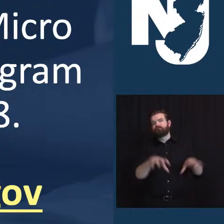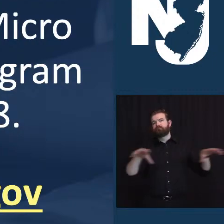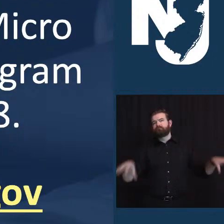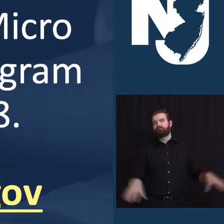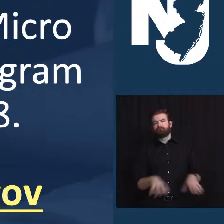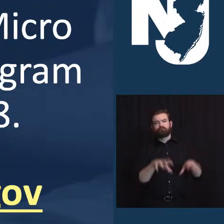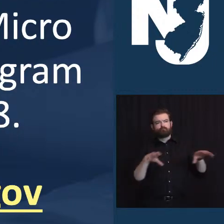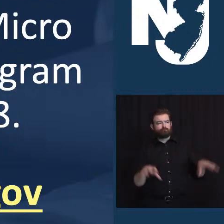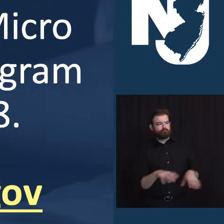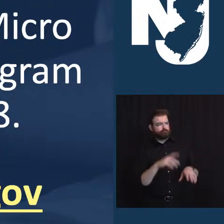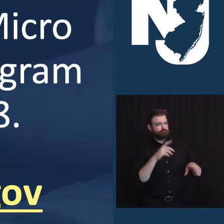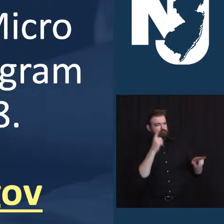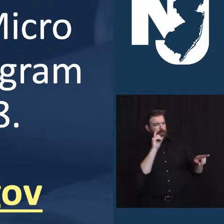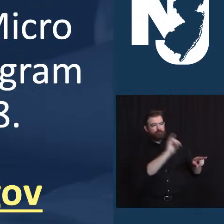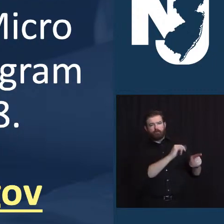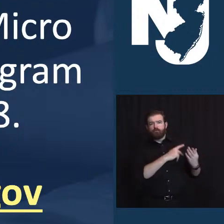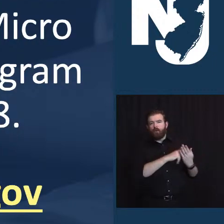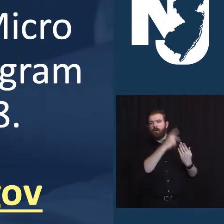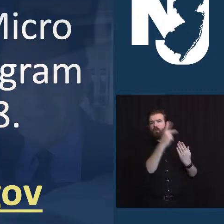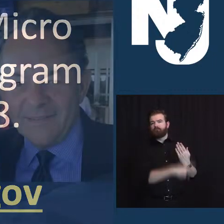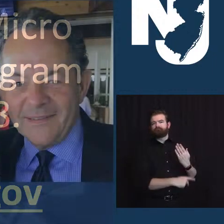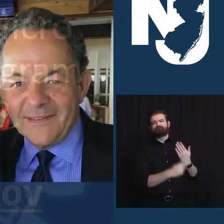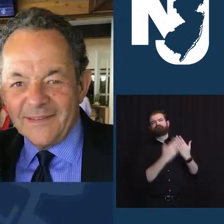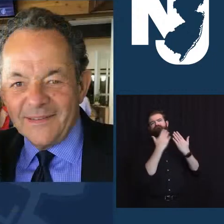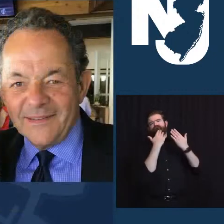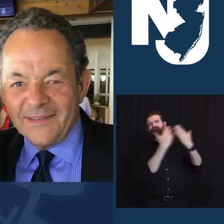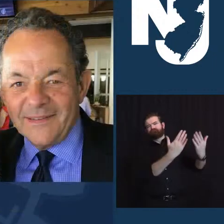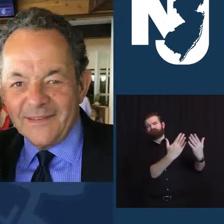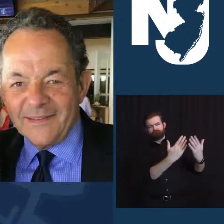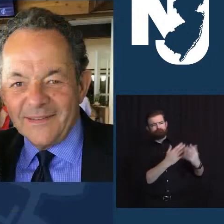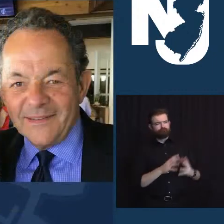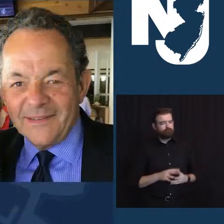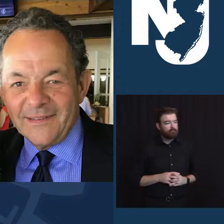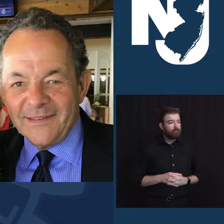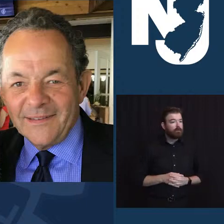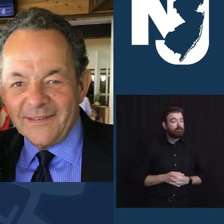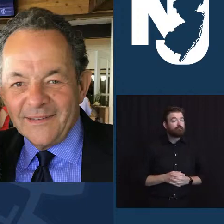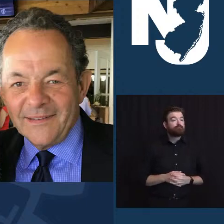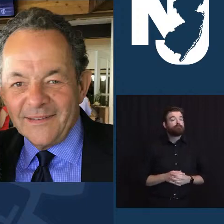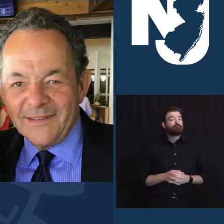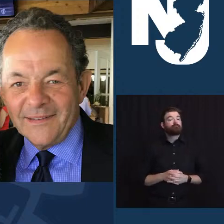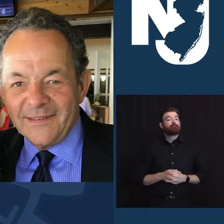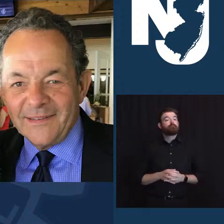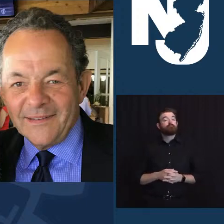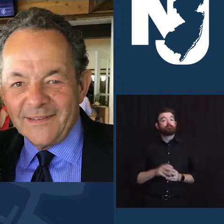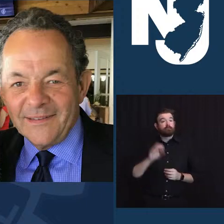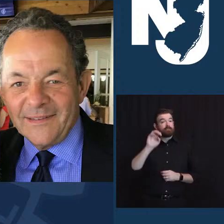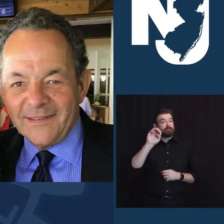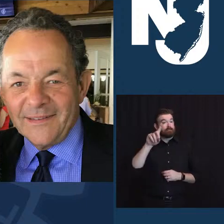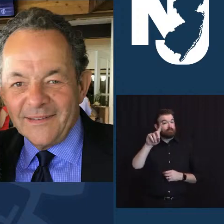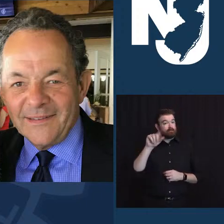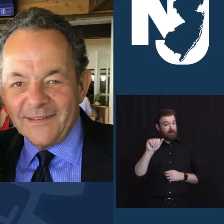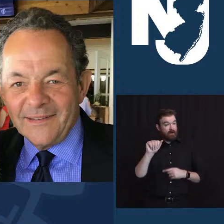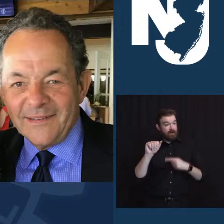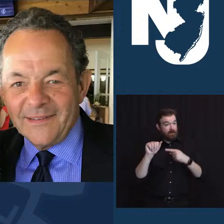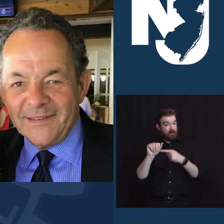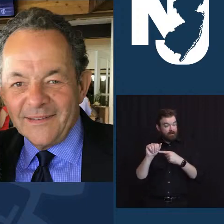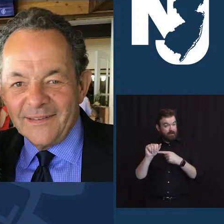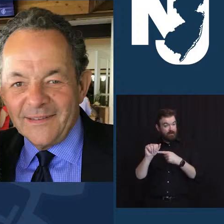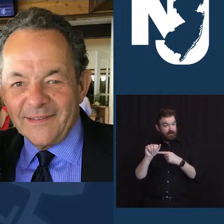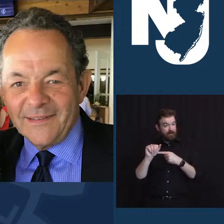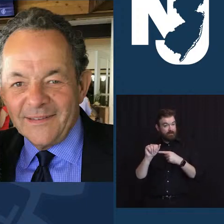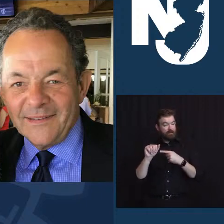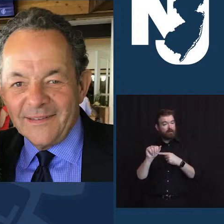success. And while we're talking about the EDA, one of the runaway successes they've had is their Sustain and Serve